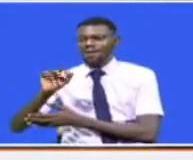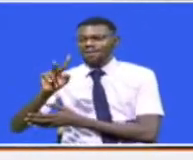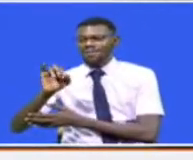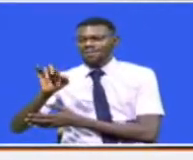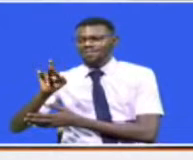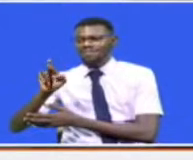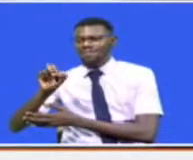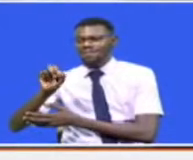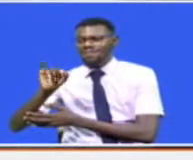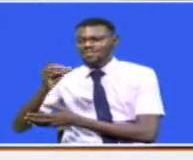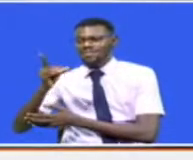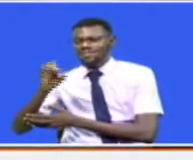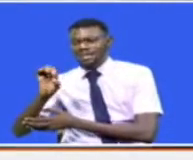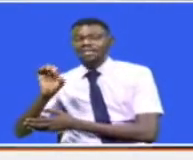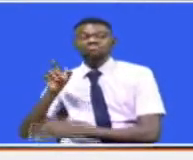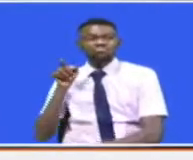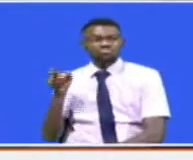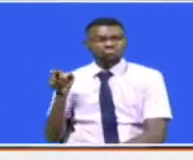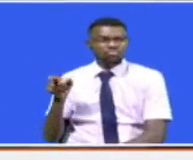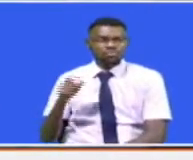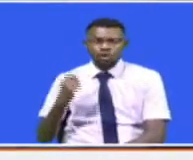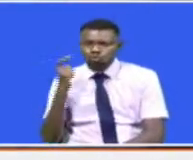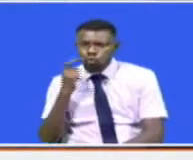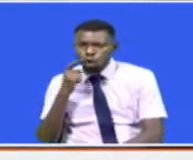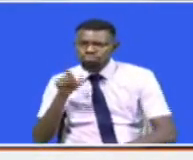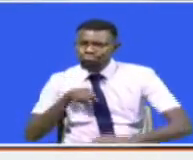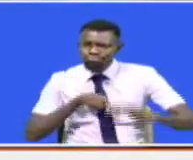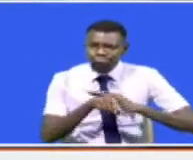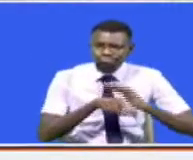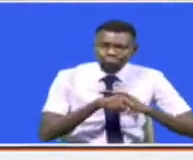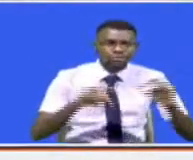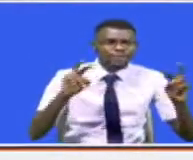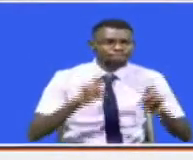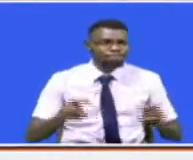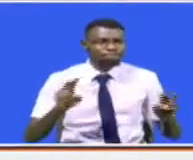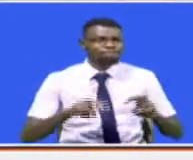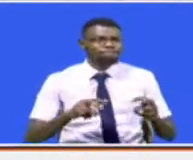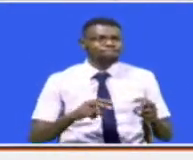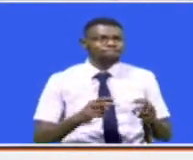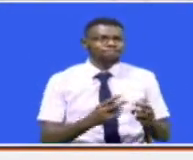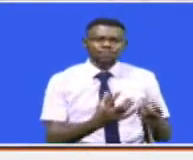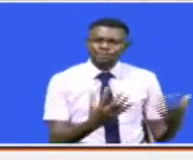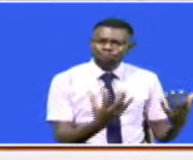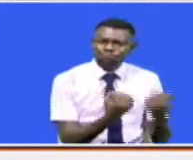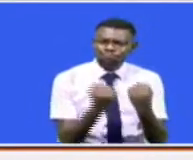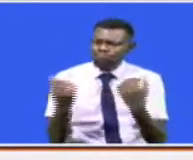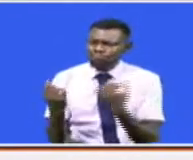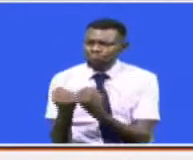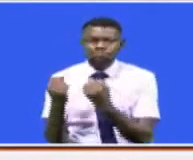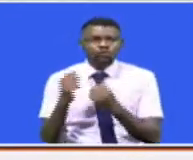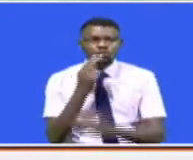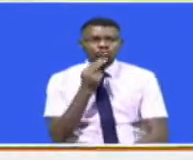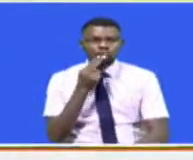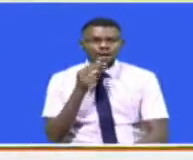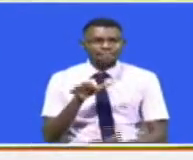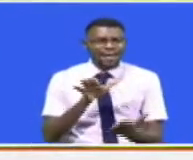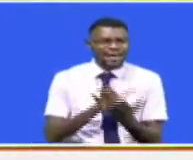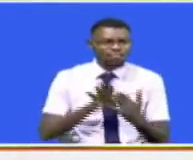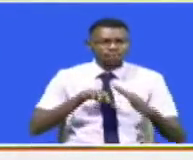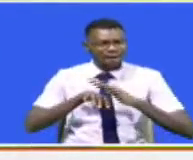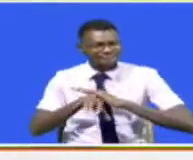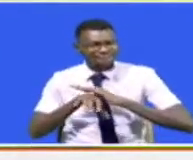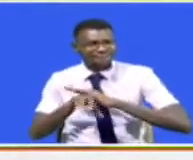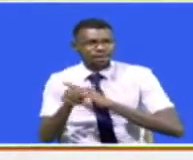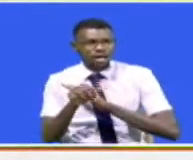raid, which focused on some retail shops within the area, recovered the sugar stored in bags, while others had already been